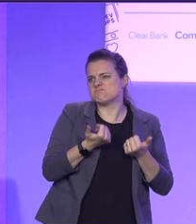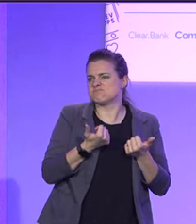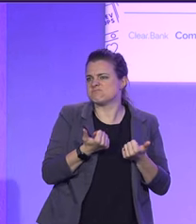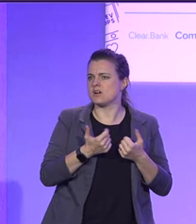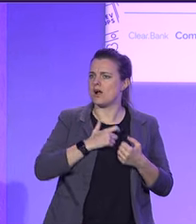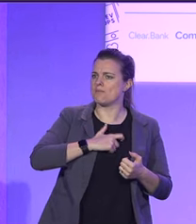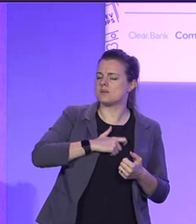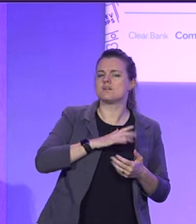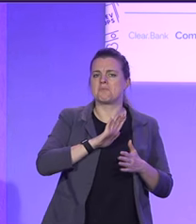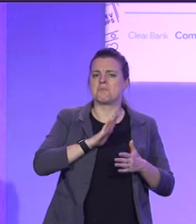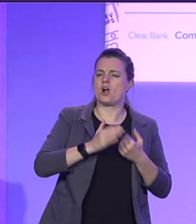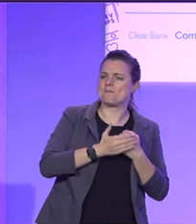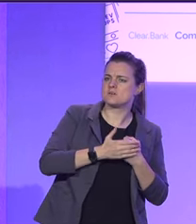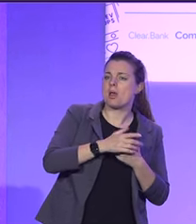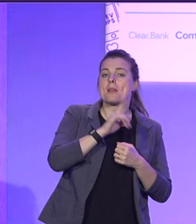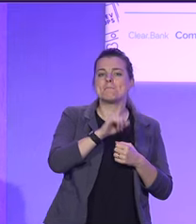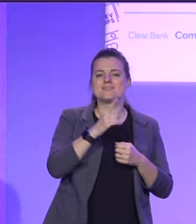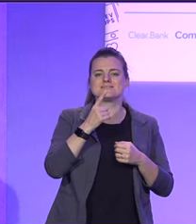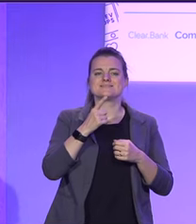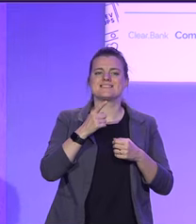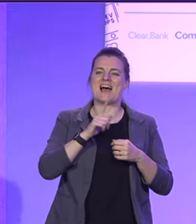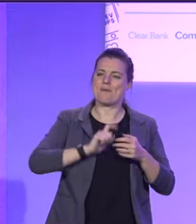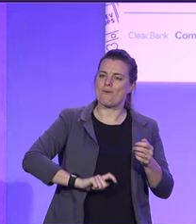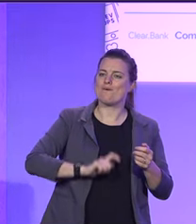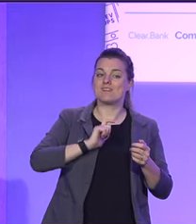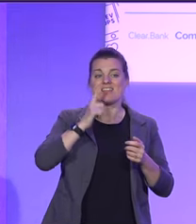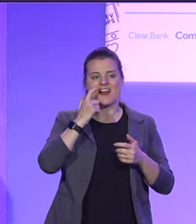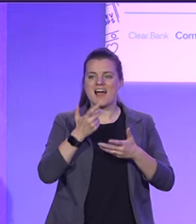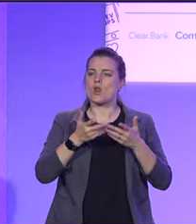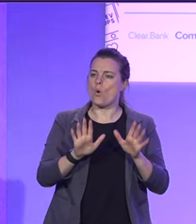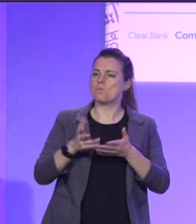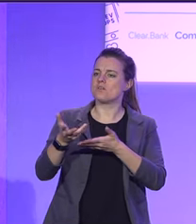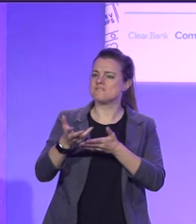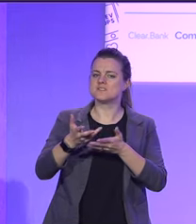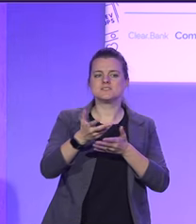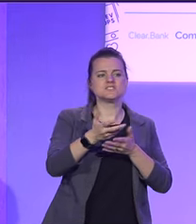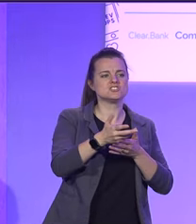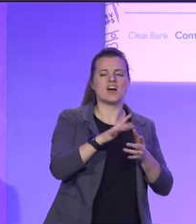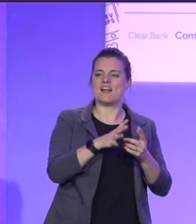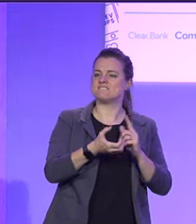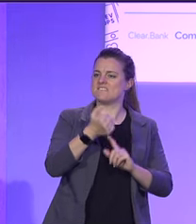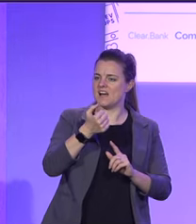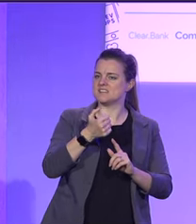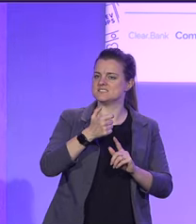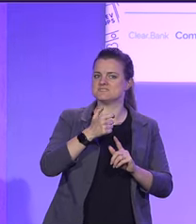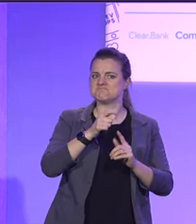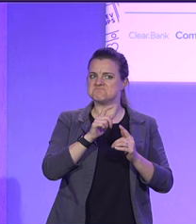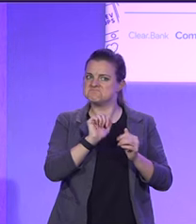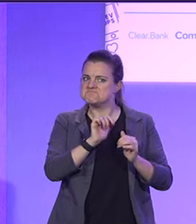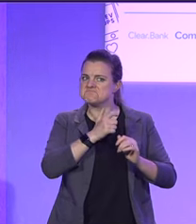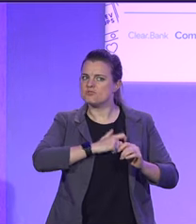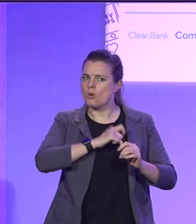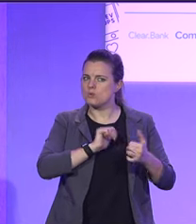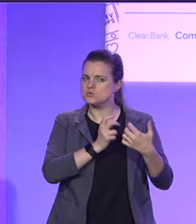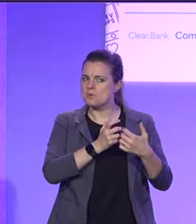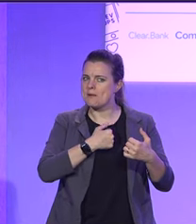their challenges and hopefully find that role. Now again, you do not have to do it all. You've done half the work already just doing